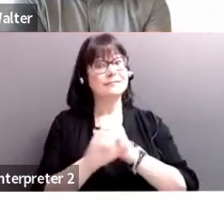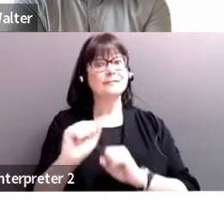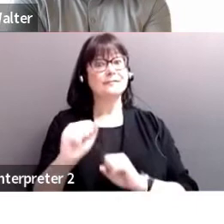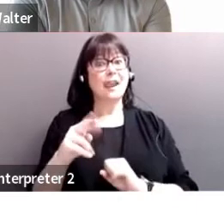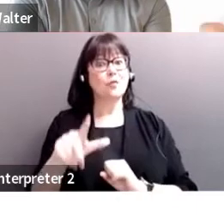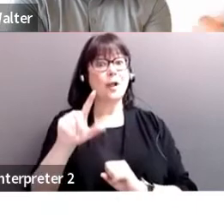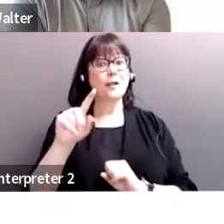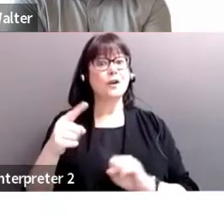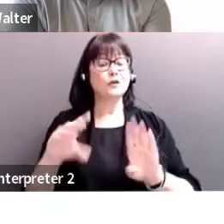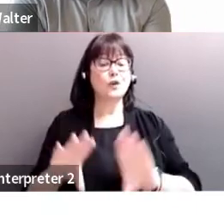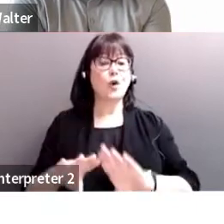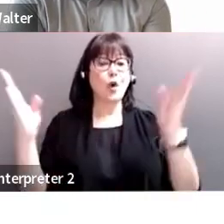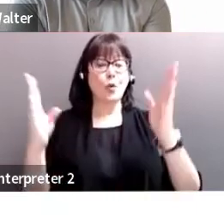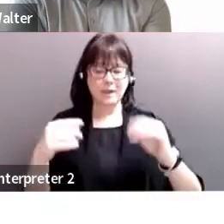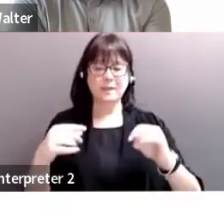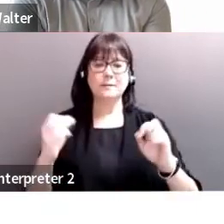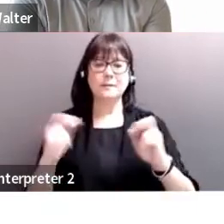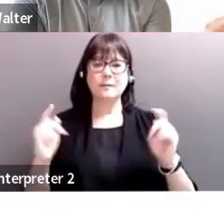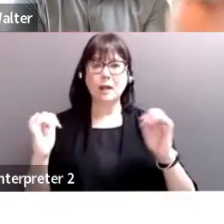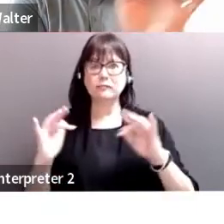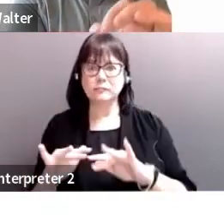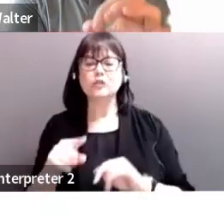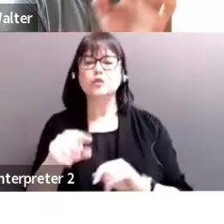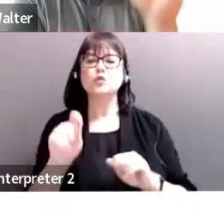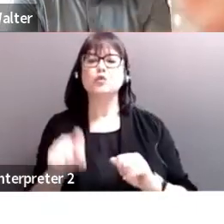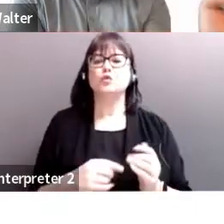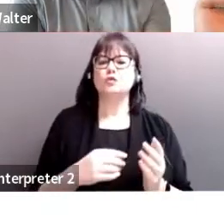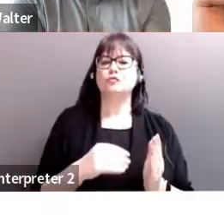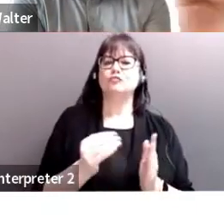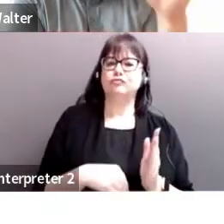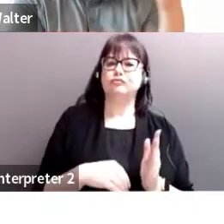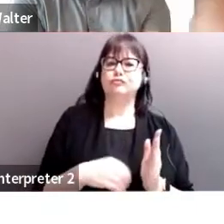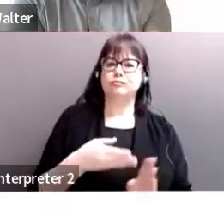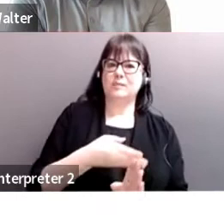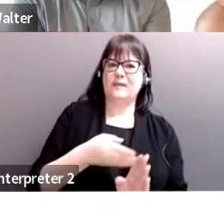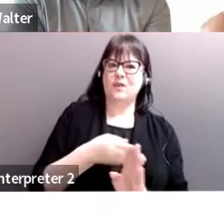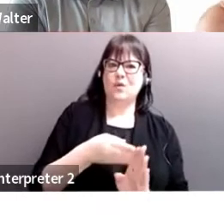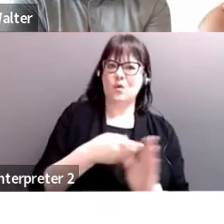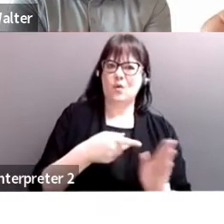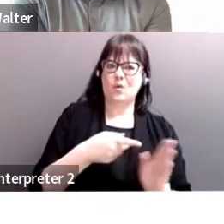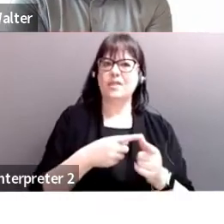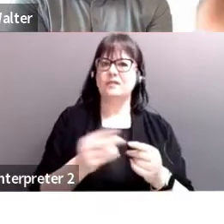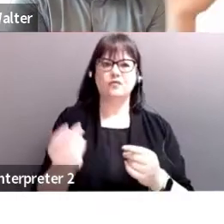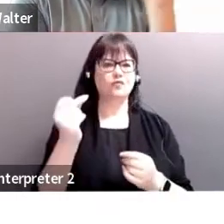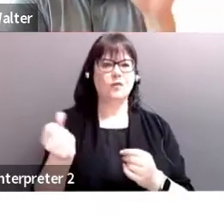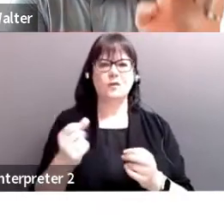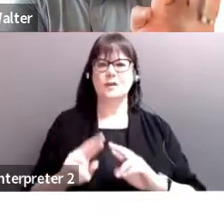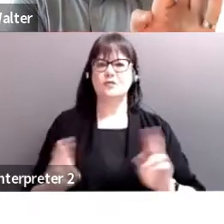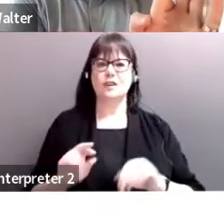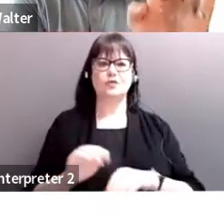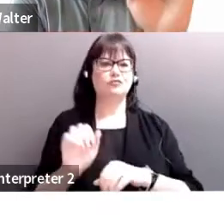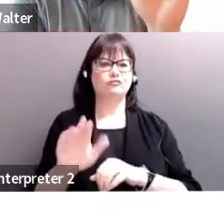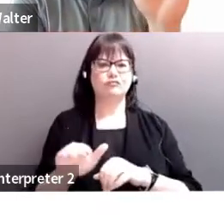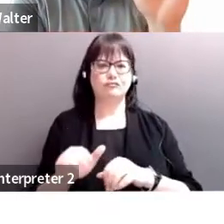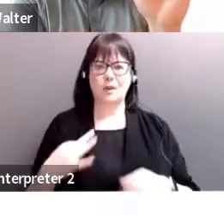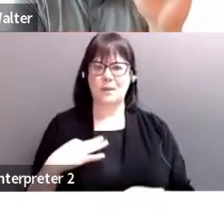April 1st is going to allow you to apply early, right? If you know when it opens and you prepared in advance, then you can submit right away. The third